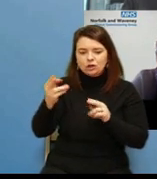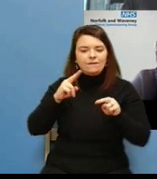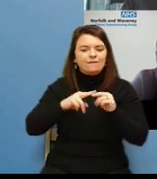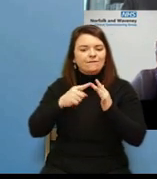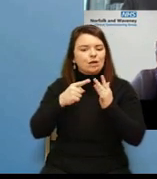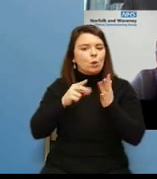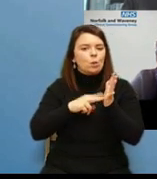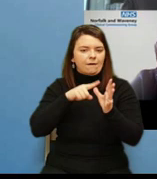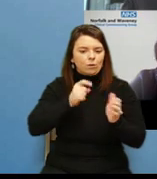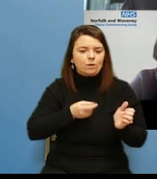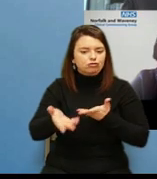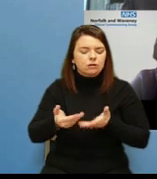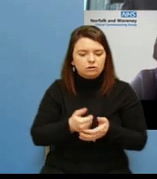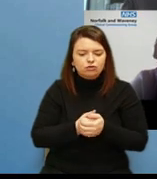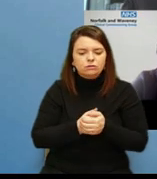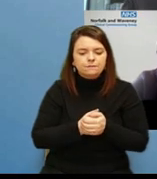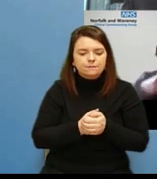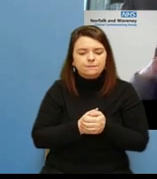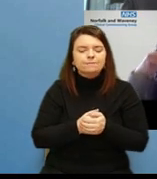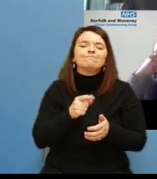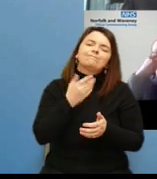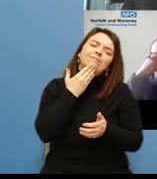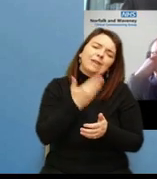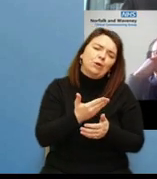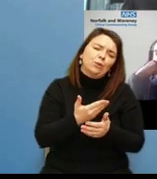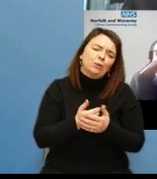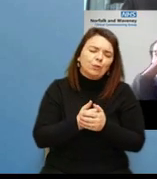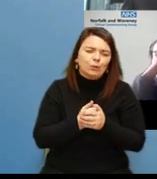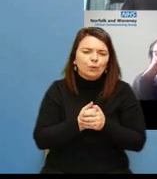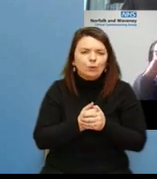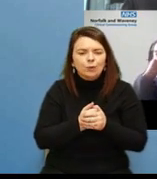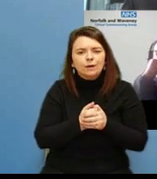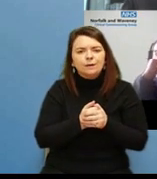NHSE prepared. I'll hand over to you, Fiona, for an introduction.